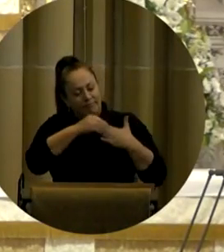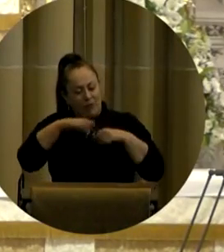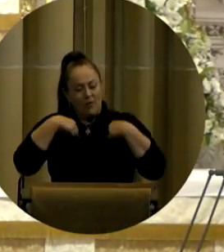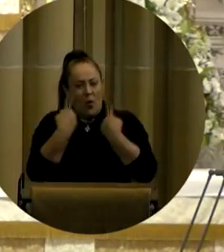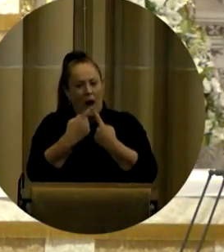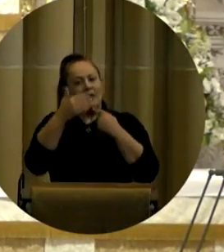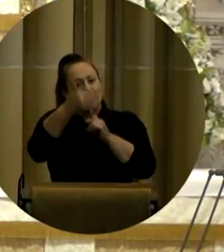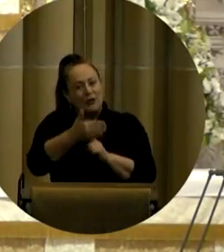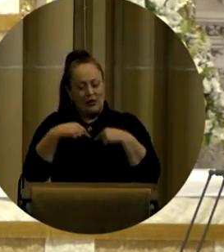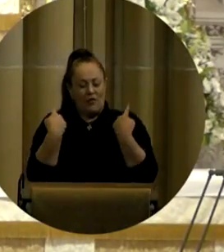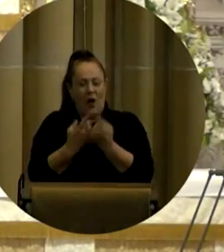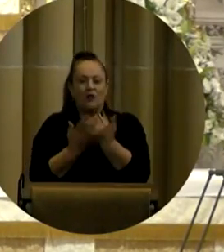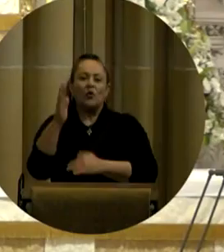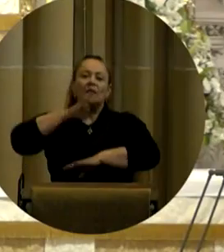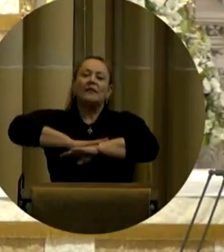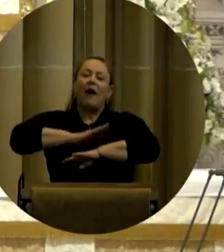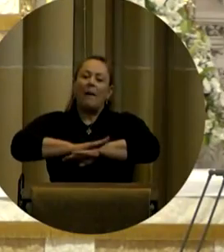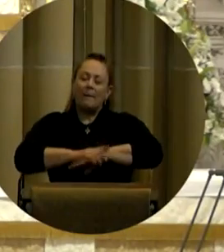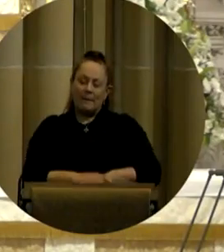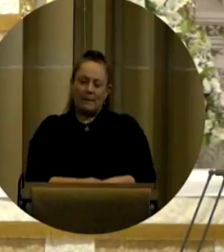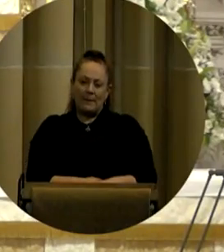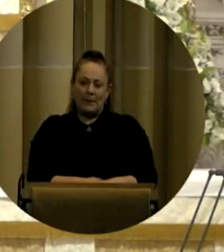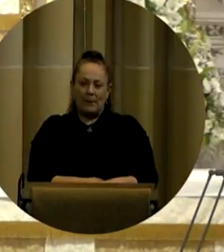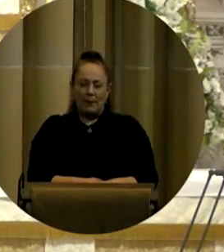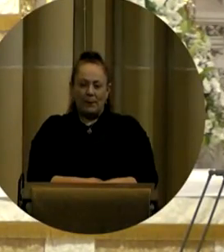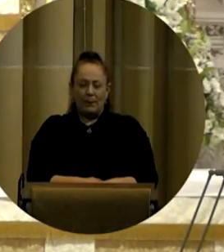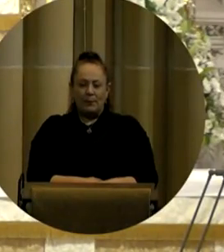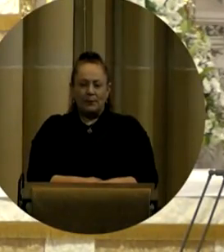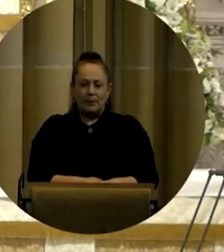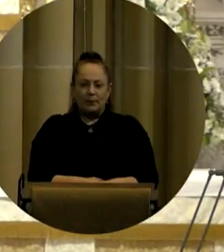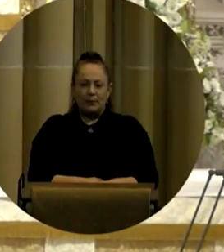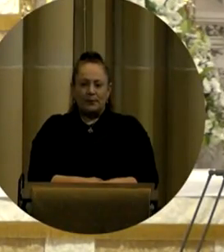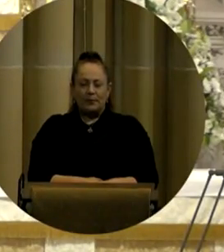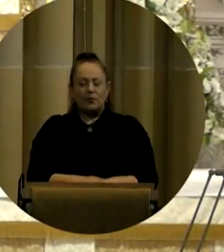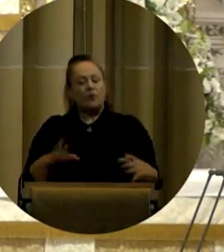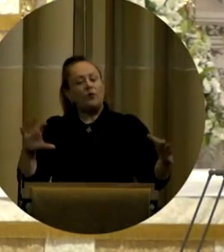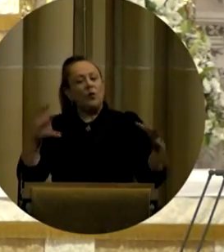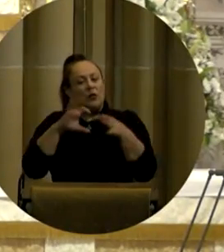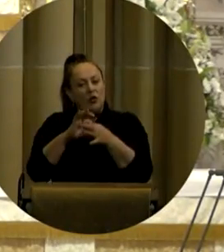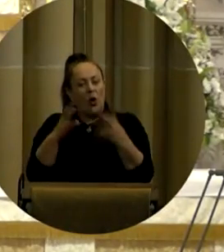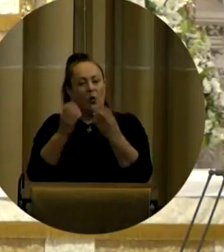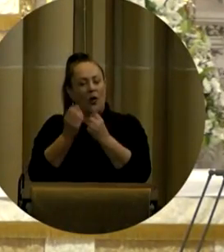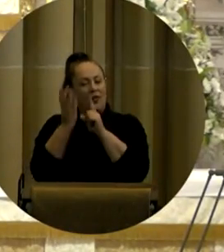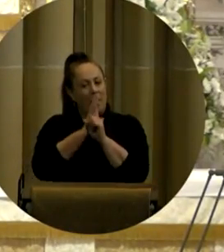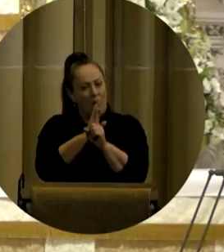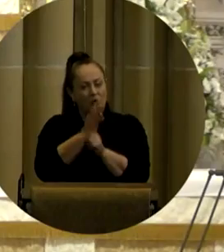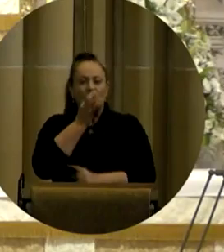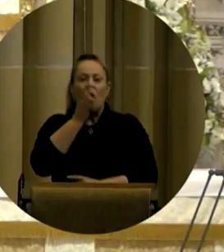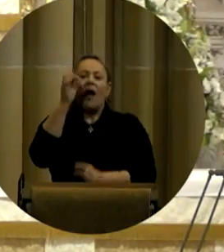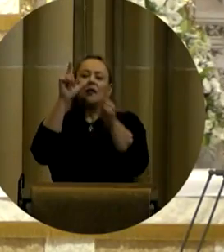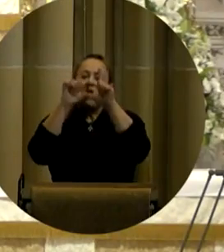this time. And we join the Apostles today asking the Lord to teach